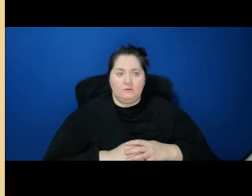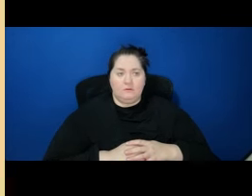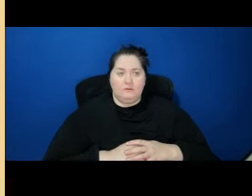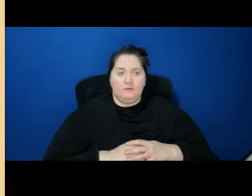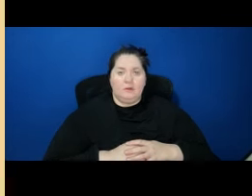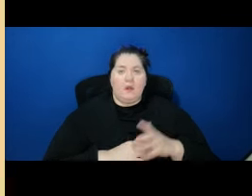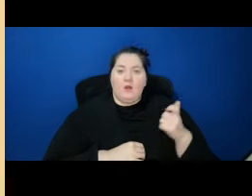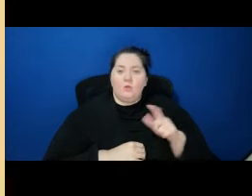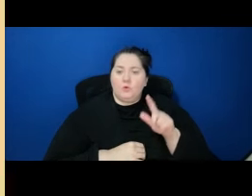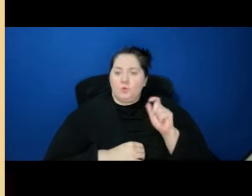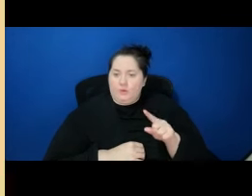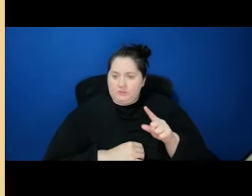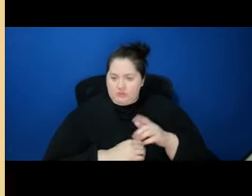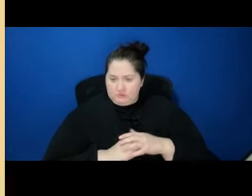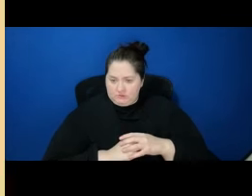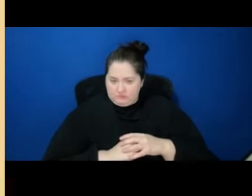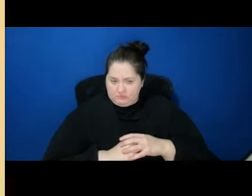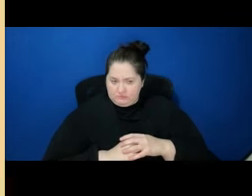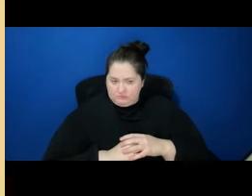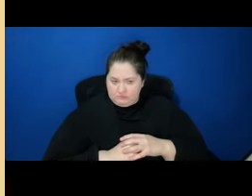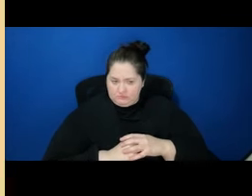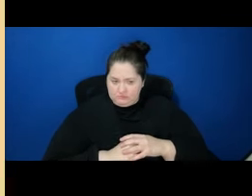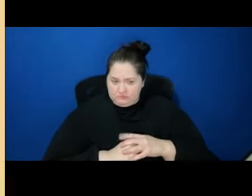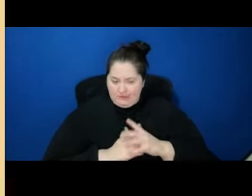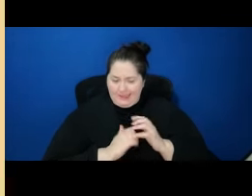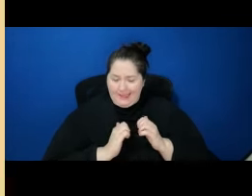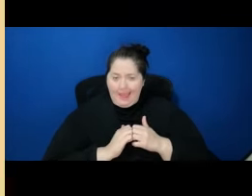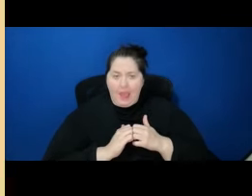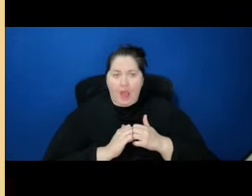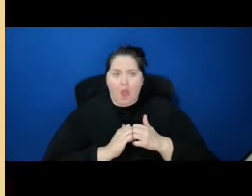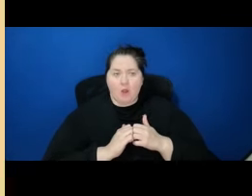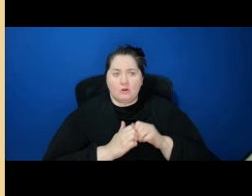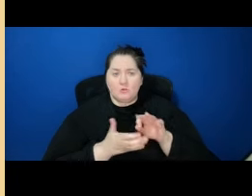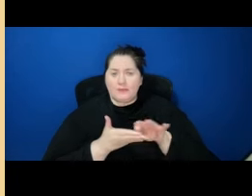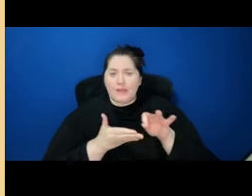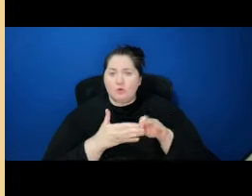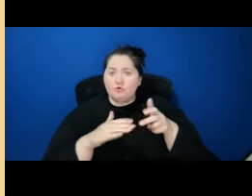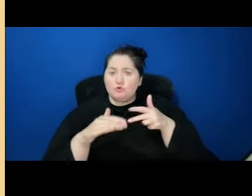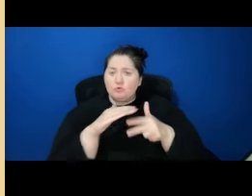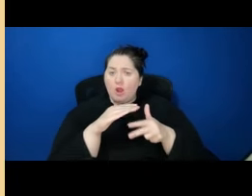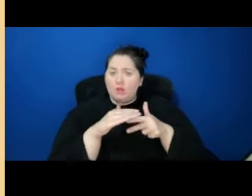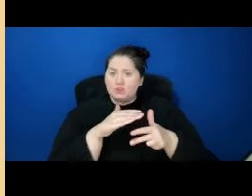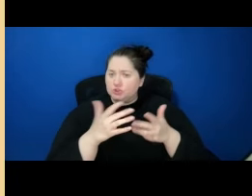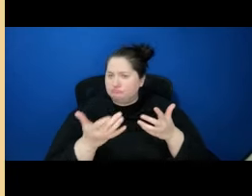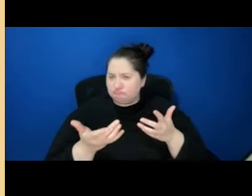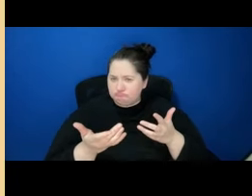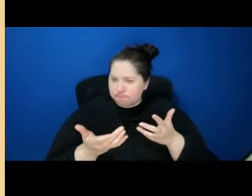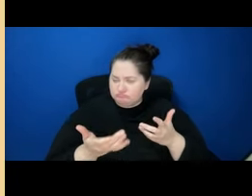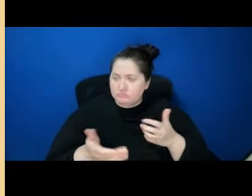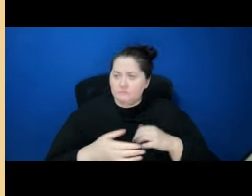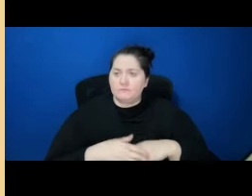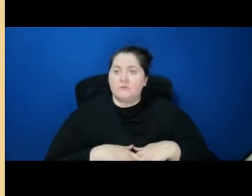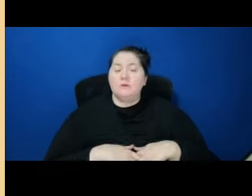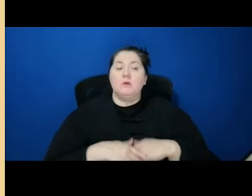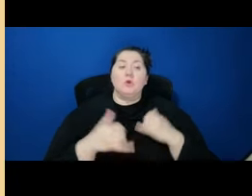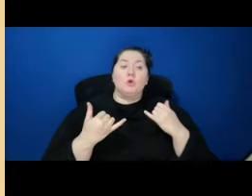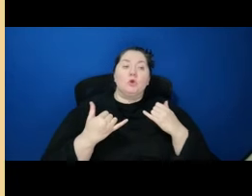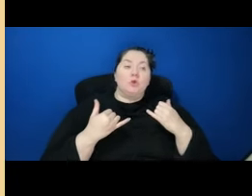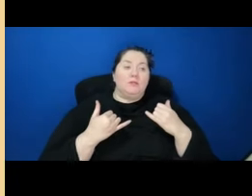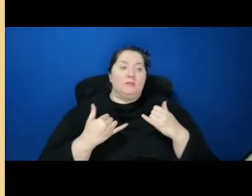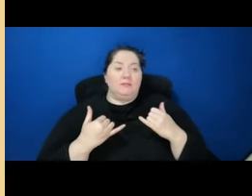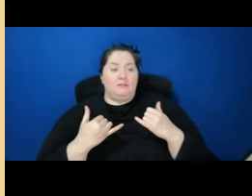There's another question here about how we would count garages under the new neighborhood residential proposal. Currently,